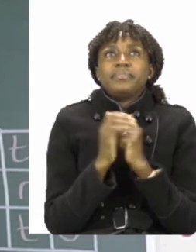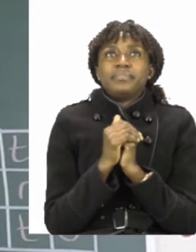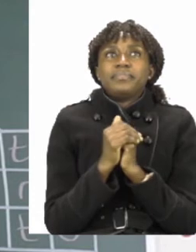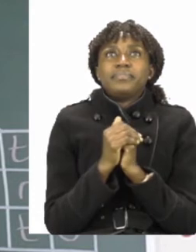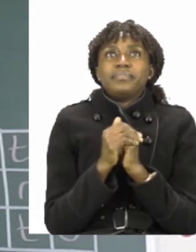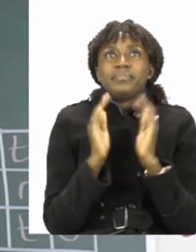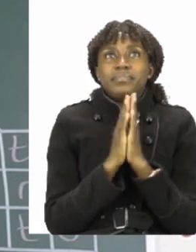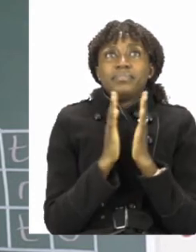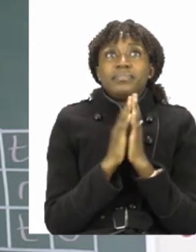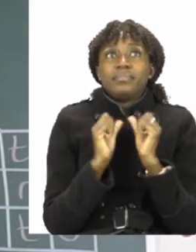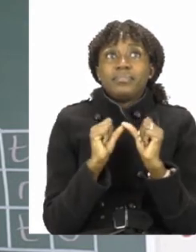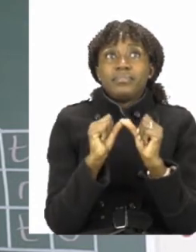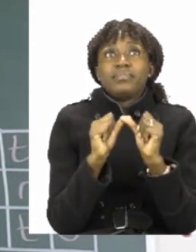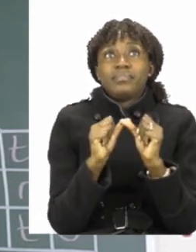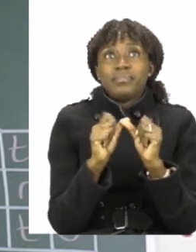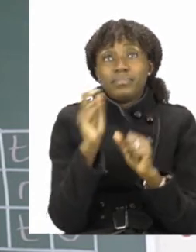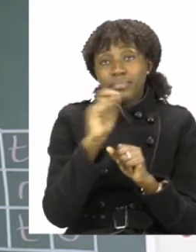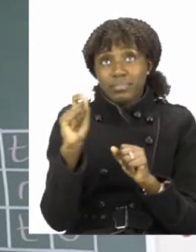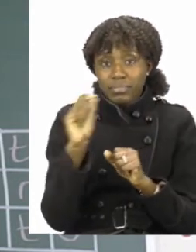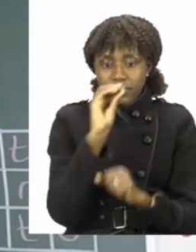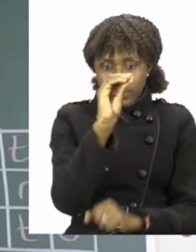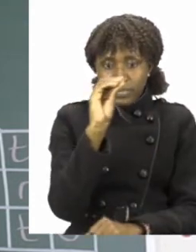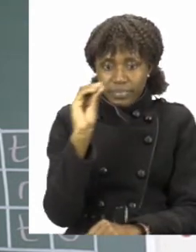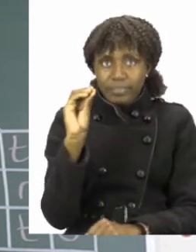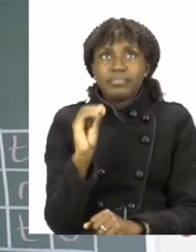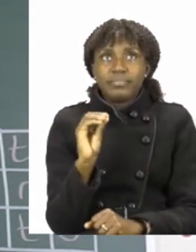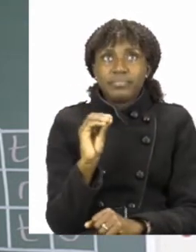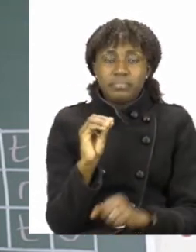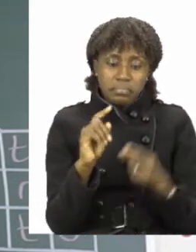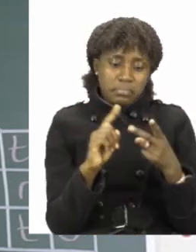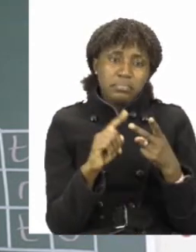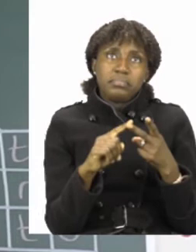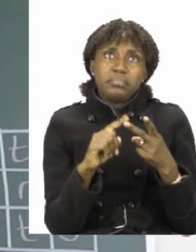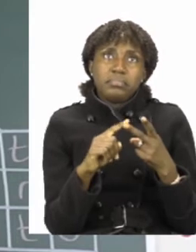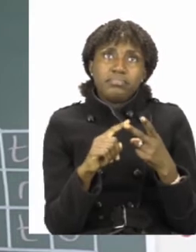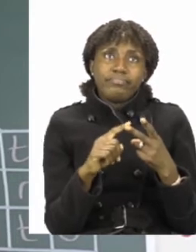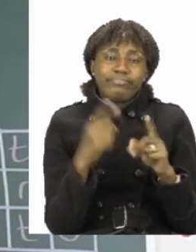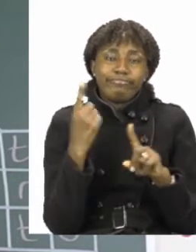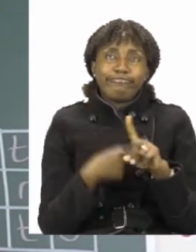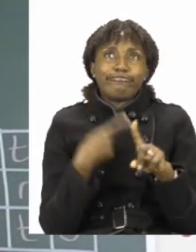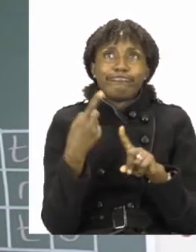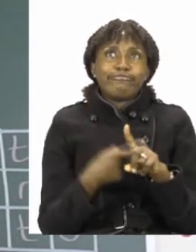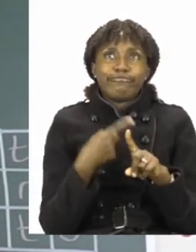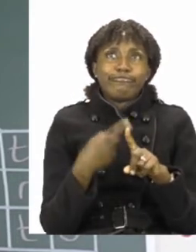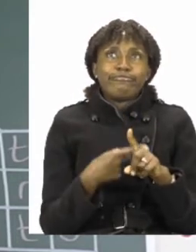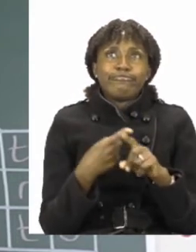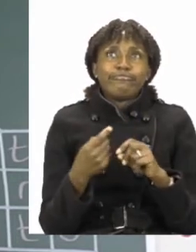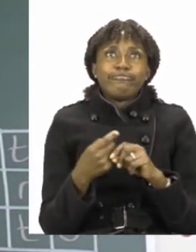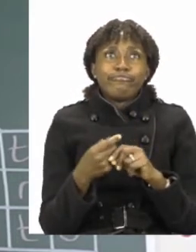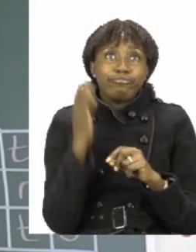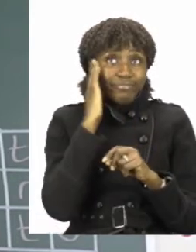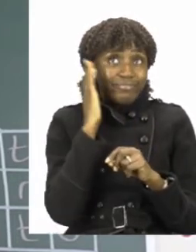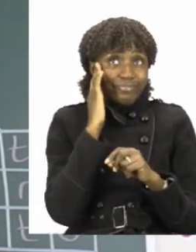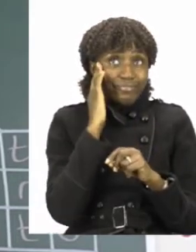go ahead and fill in those missing letters. After that, we have the word carrot. Now, we all know carrots